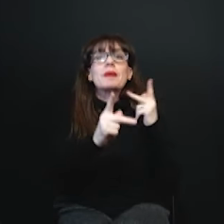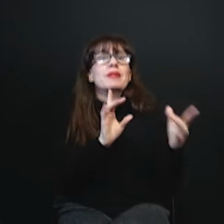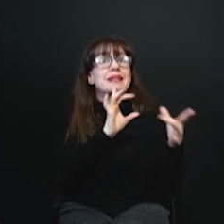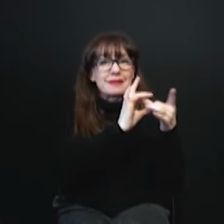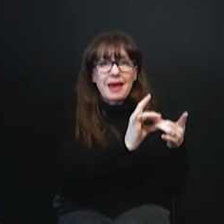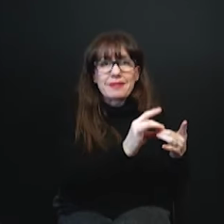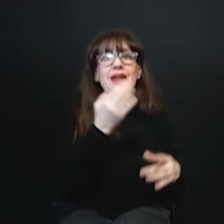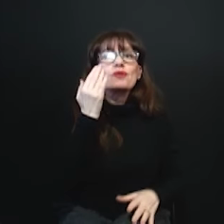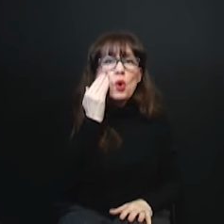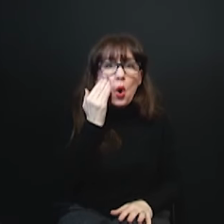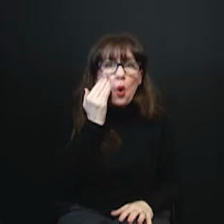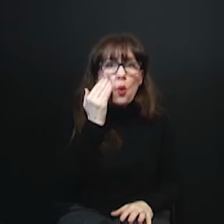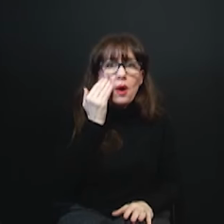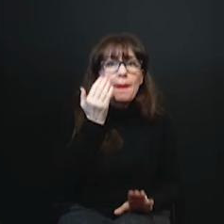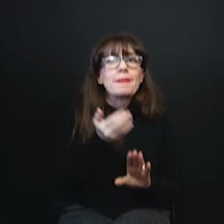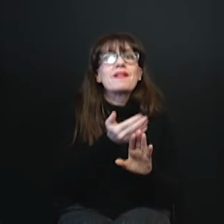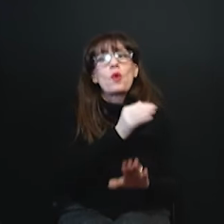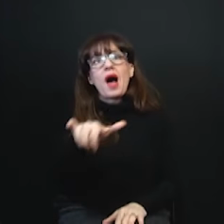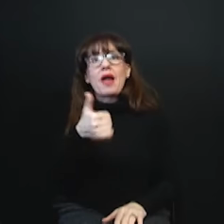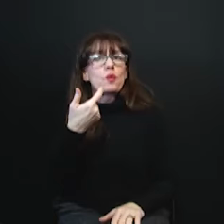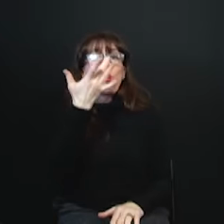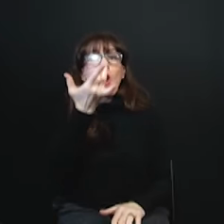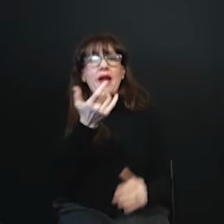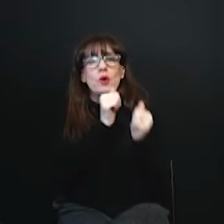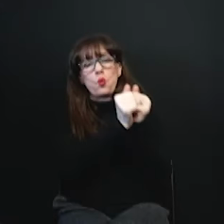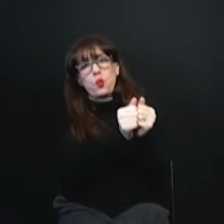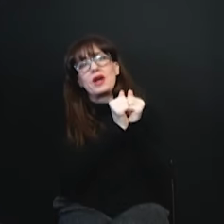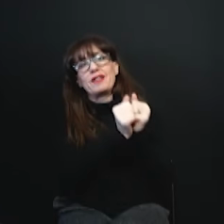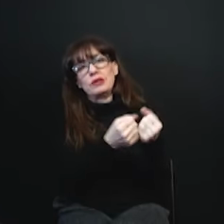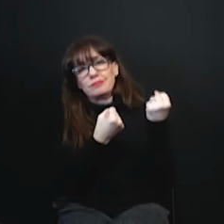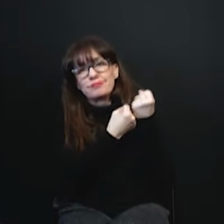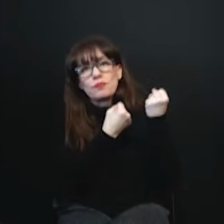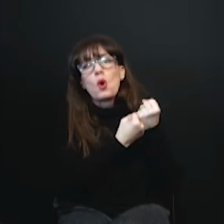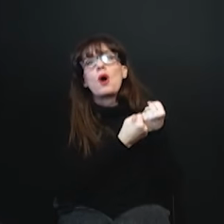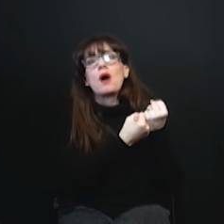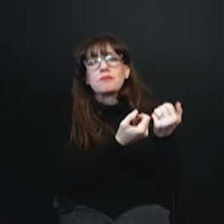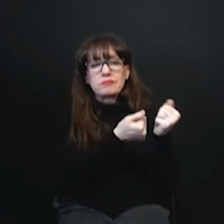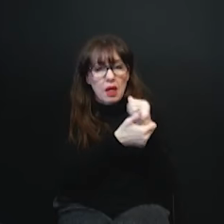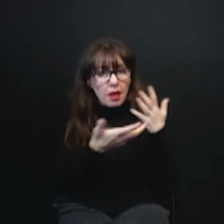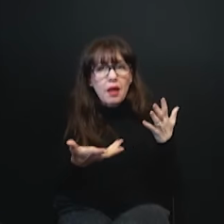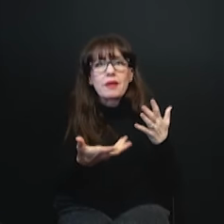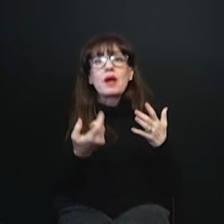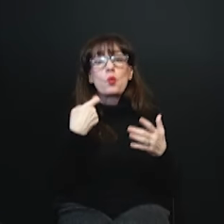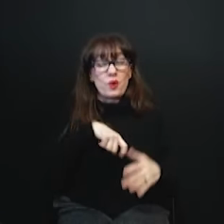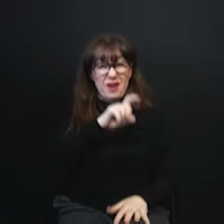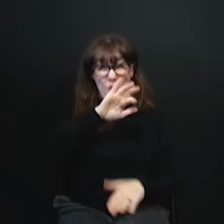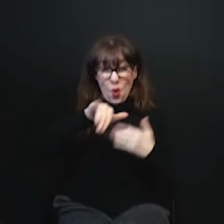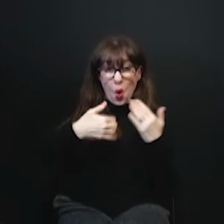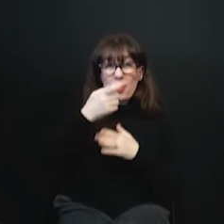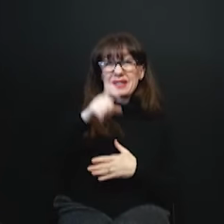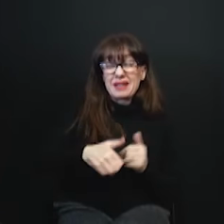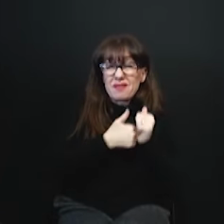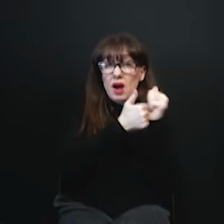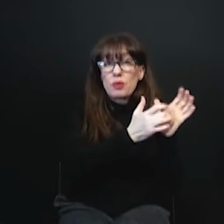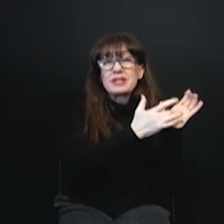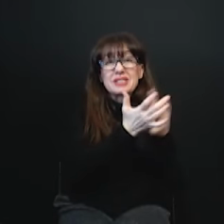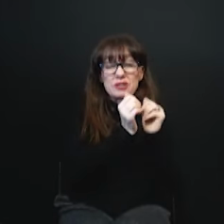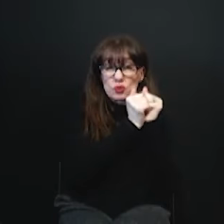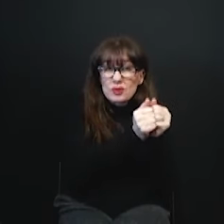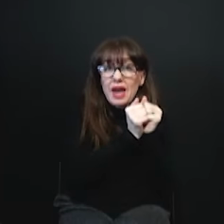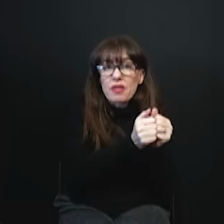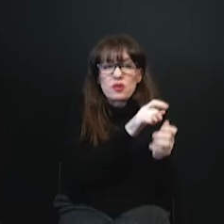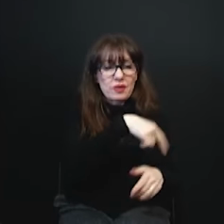gonna know about it before anybody else does because they are there with you and you are there with them, that's what we all need, following Jesus together. And so life groups are